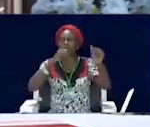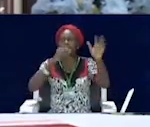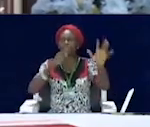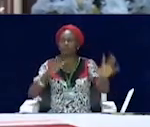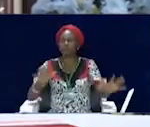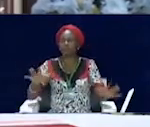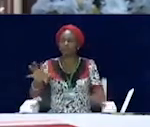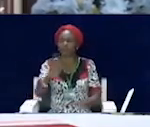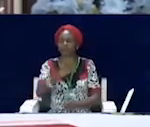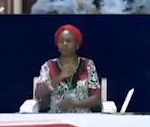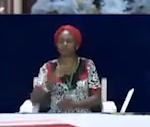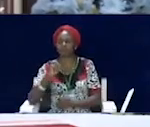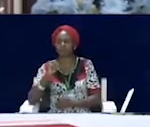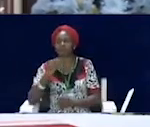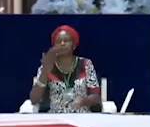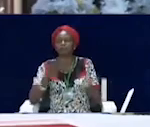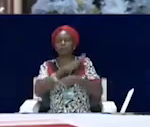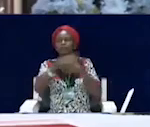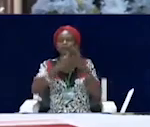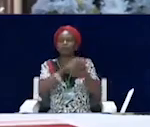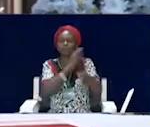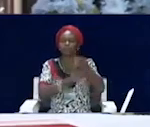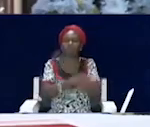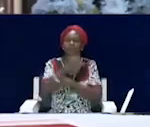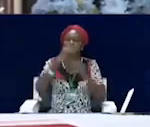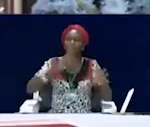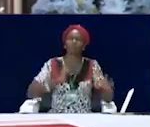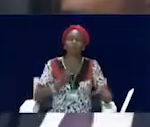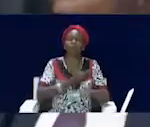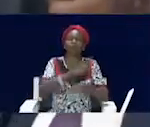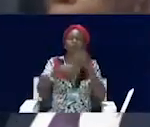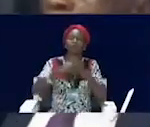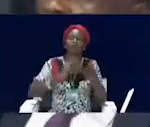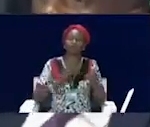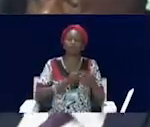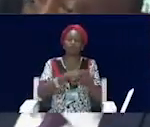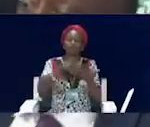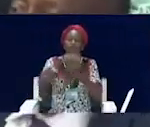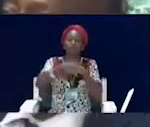them. May the Almighty God bless all of us tonight.